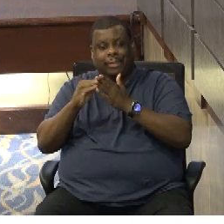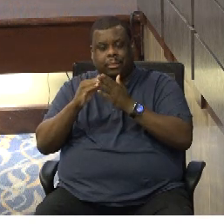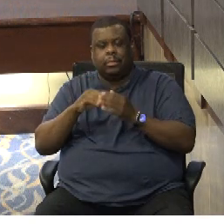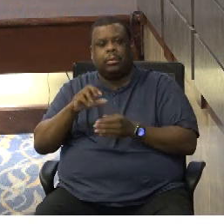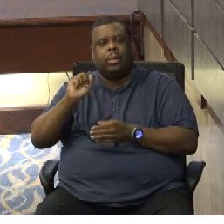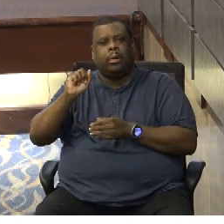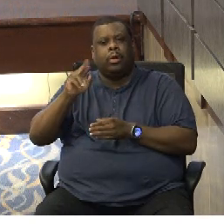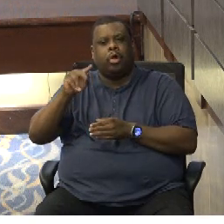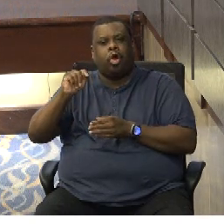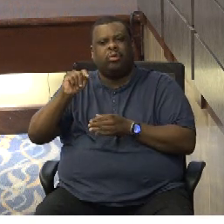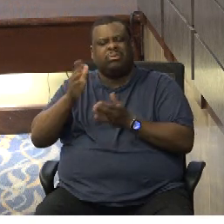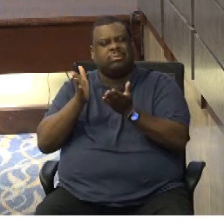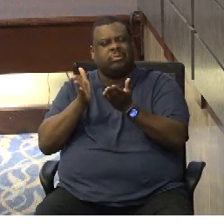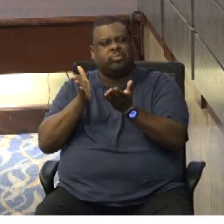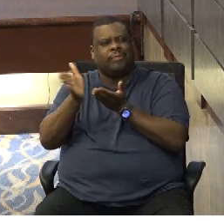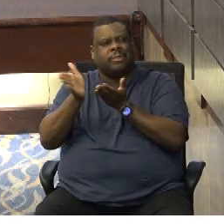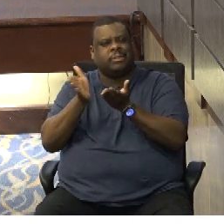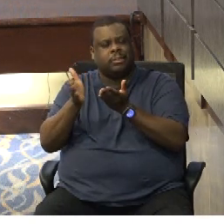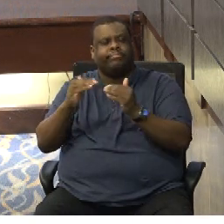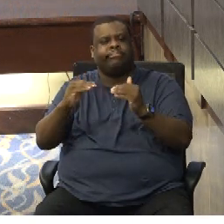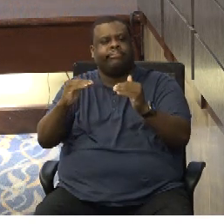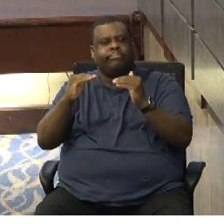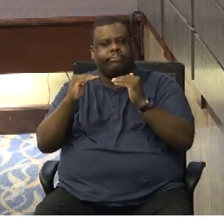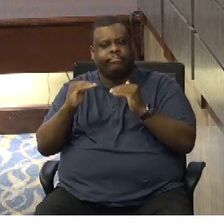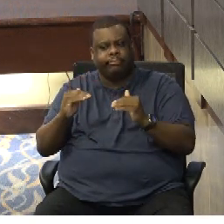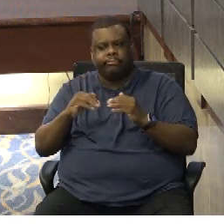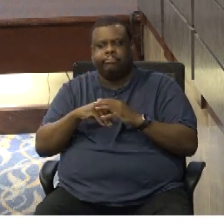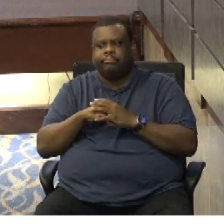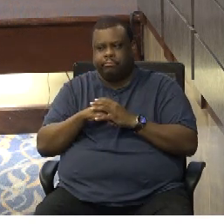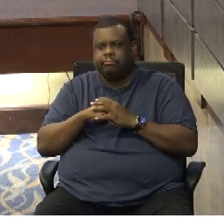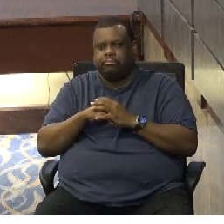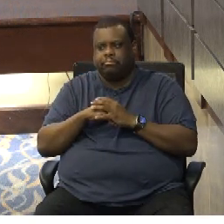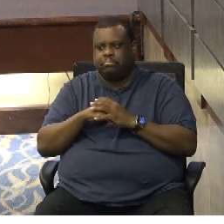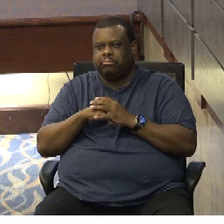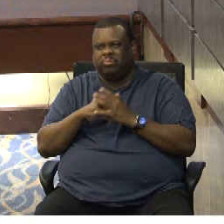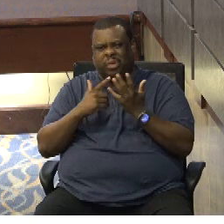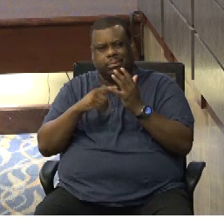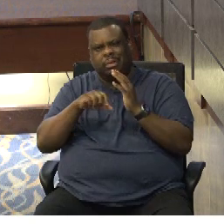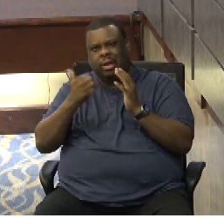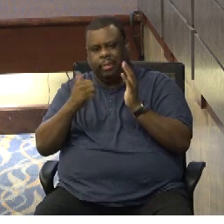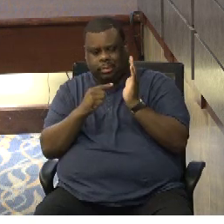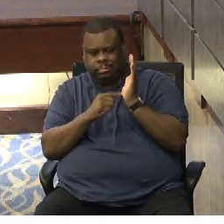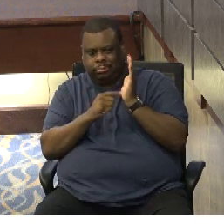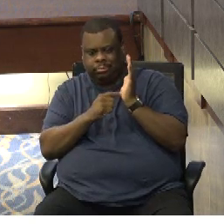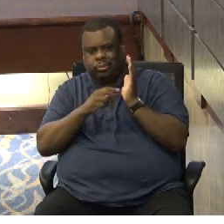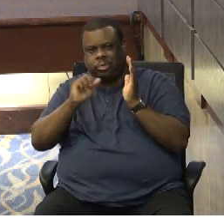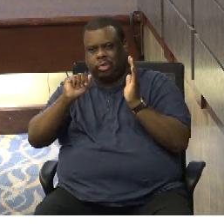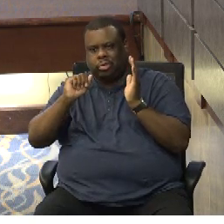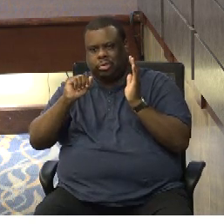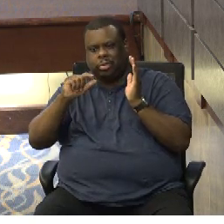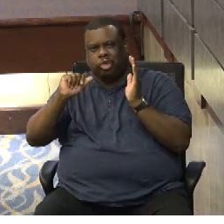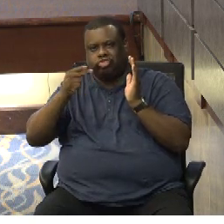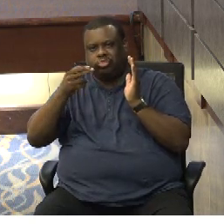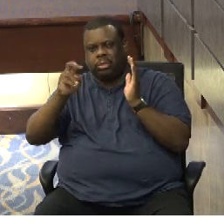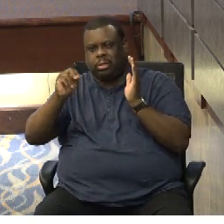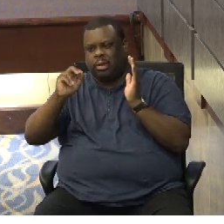contract is on the agenda for tonight, with design completion based on the agenda item expected in February of